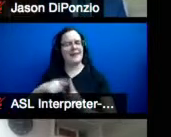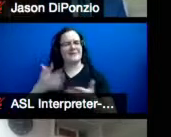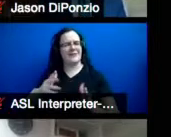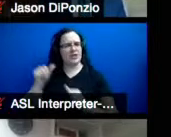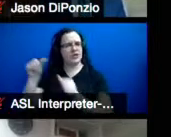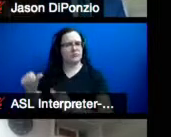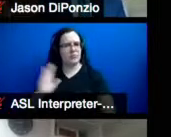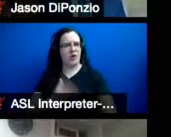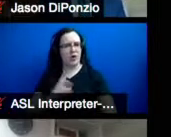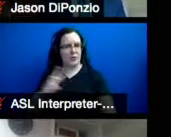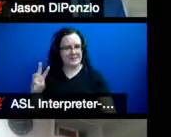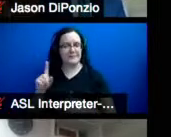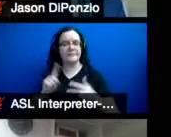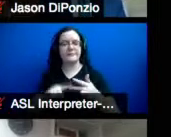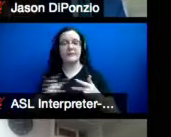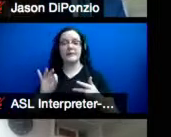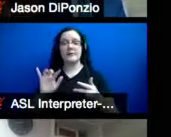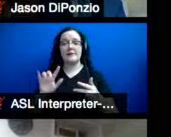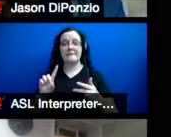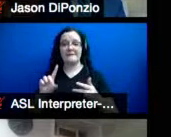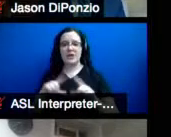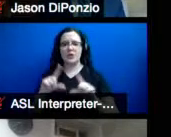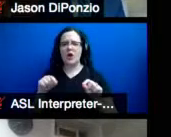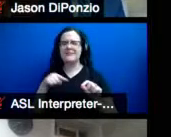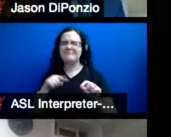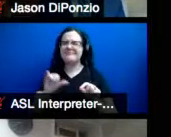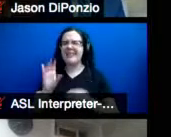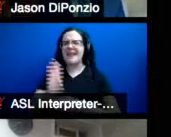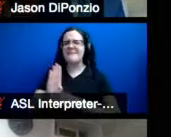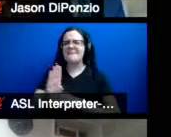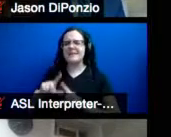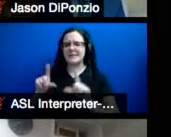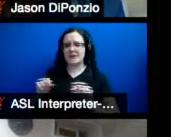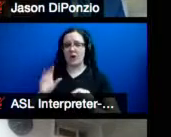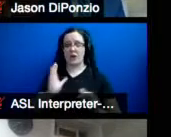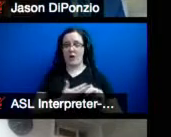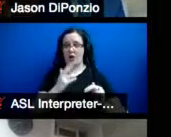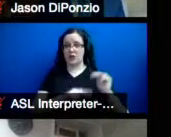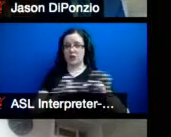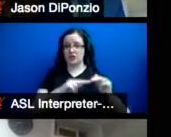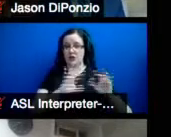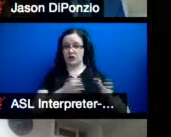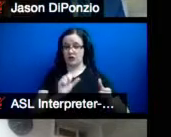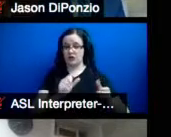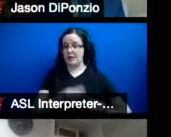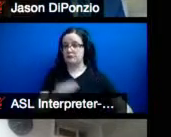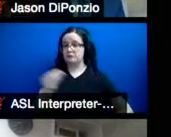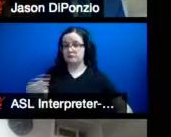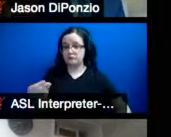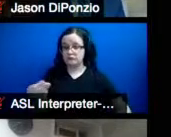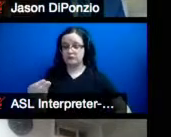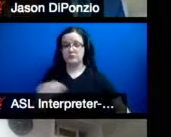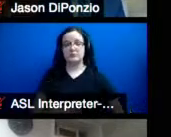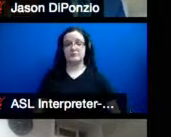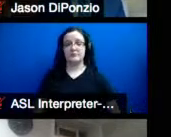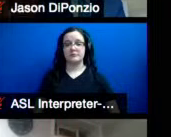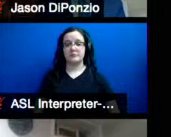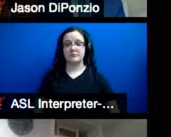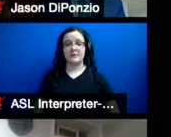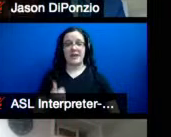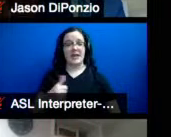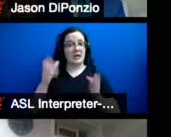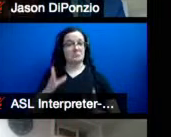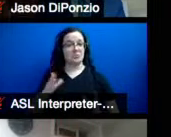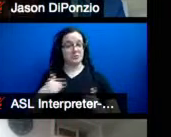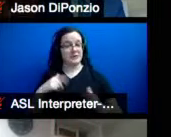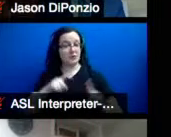cards, which will be their kind of like business cards that our construction crews can hand out, to passersby or anyone with questions